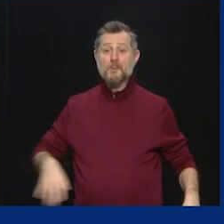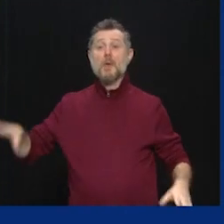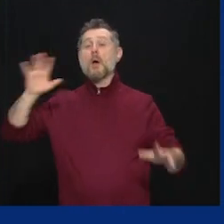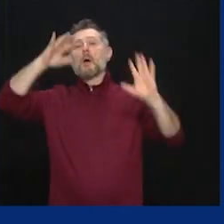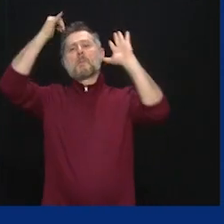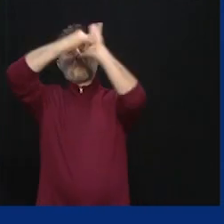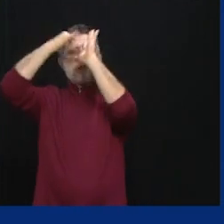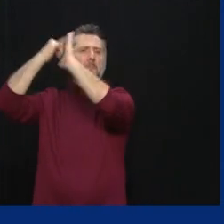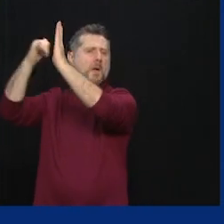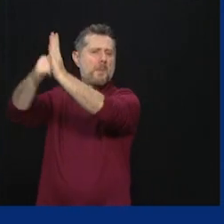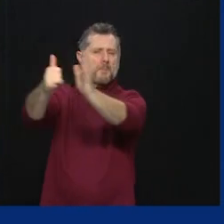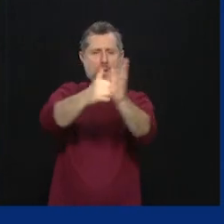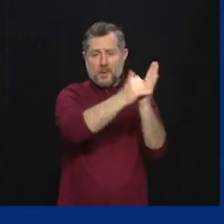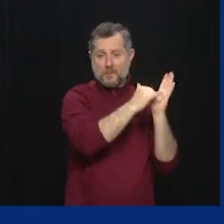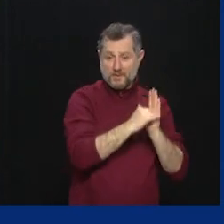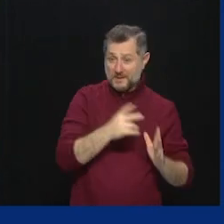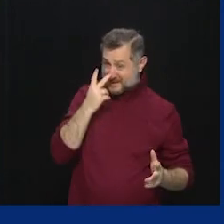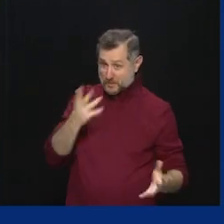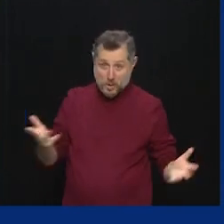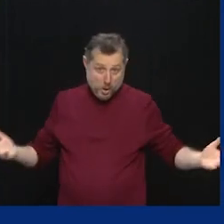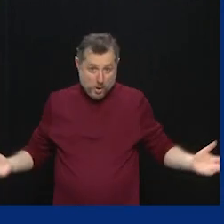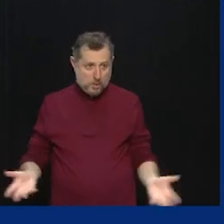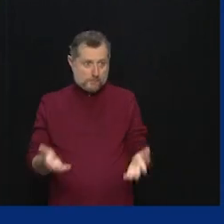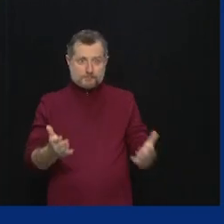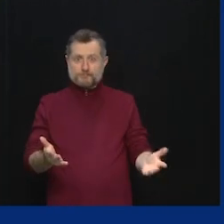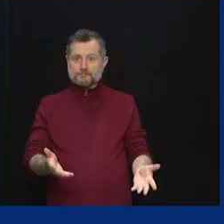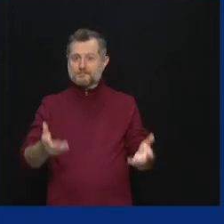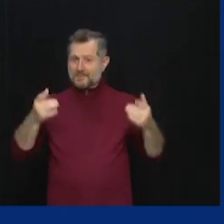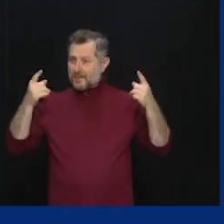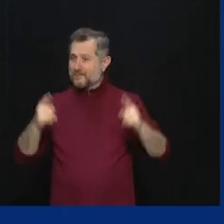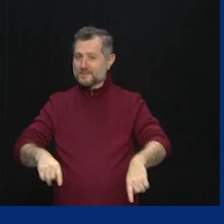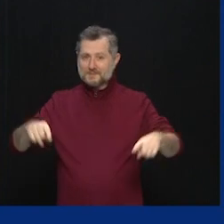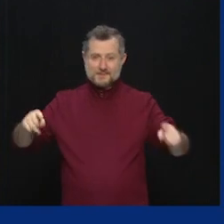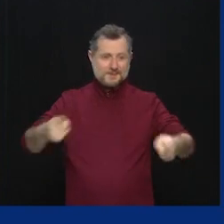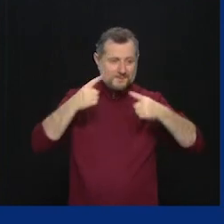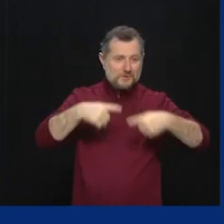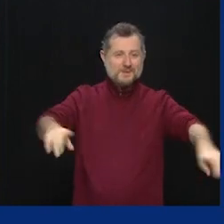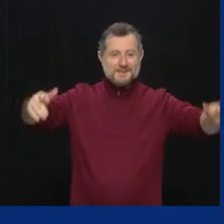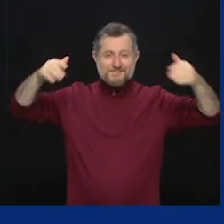as witnesses because it has been done.